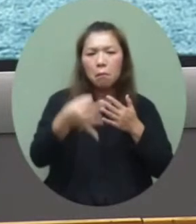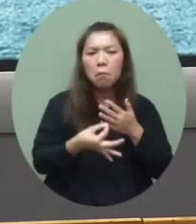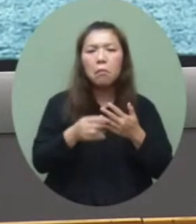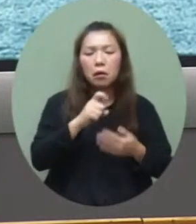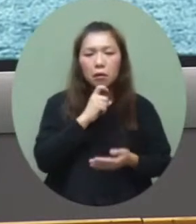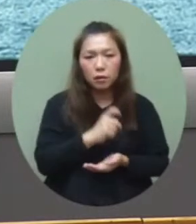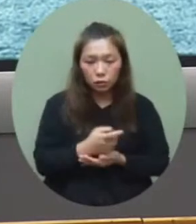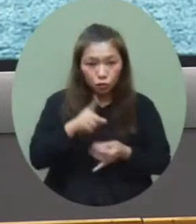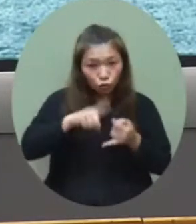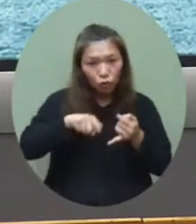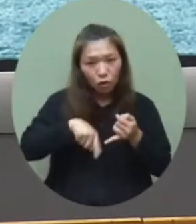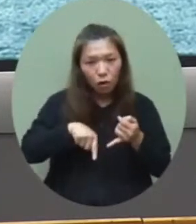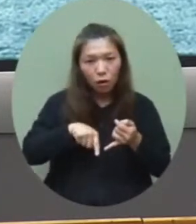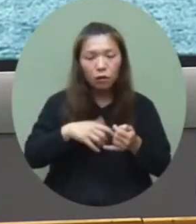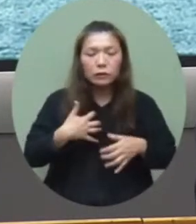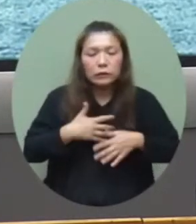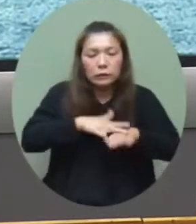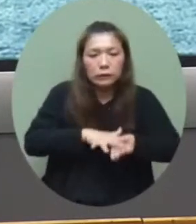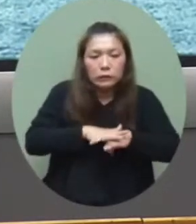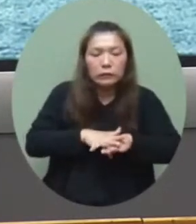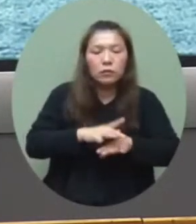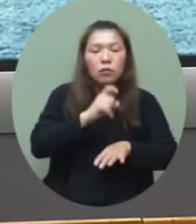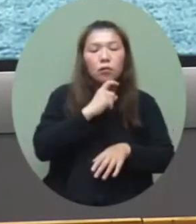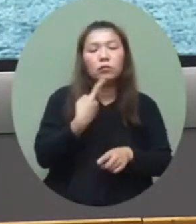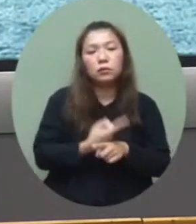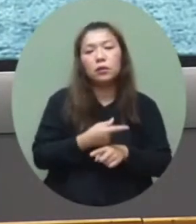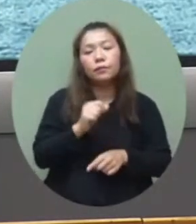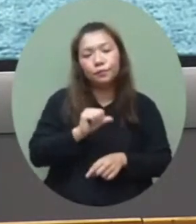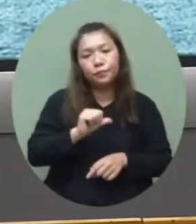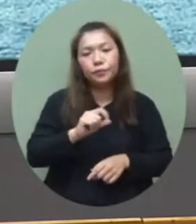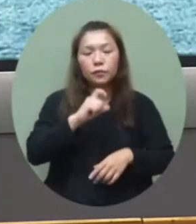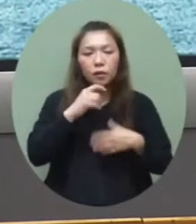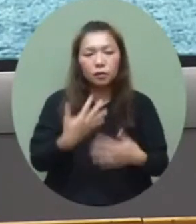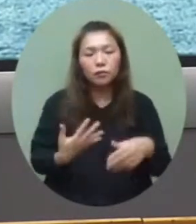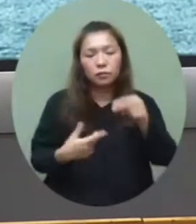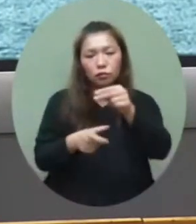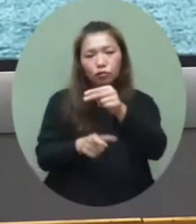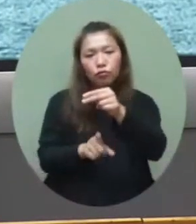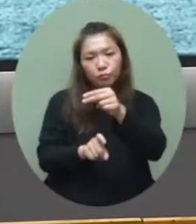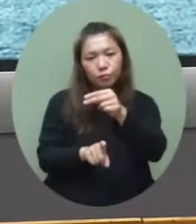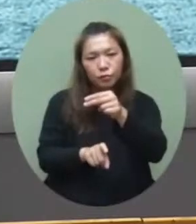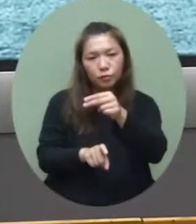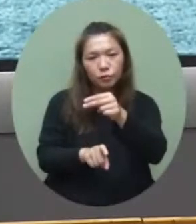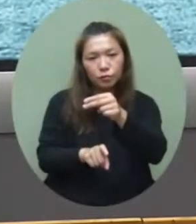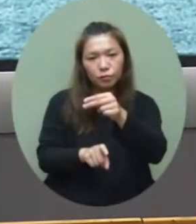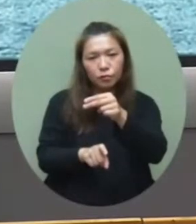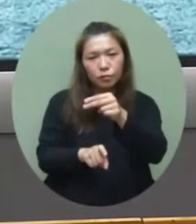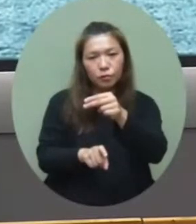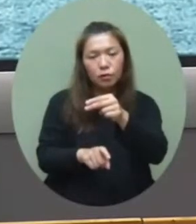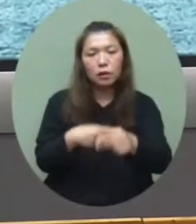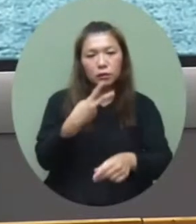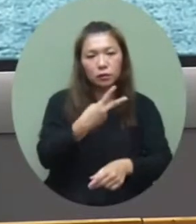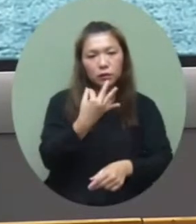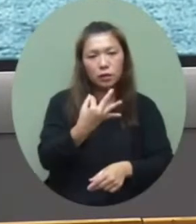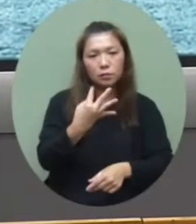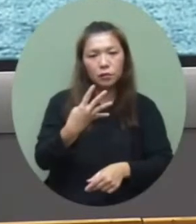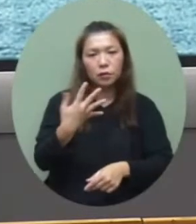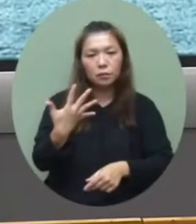to have a low blood oxygen level with breathing problems. Resuscitation was administered, and